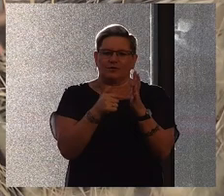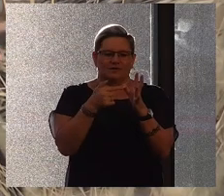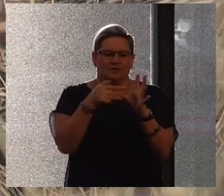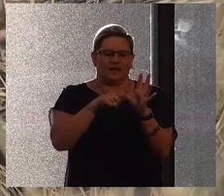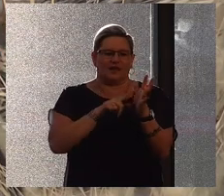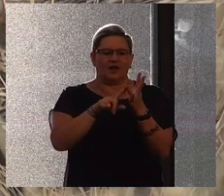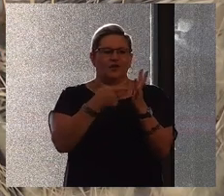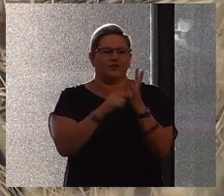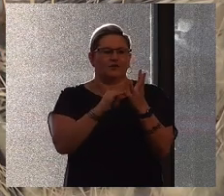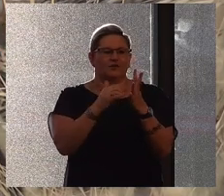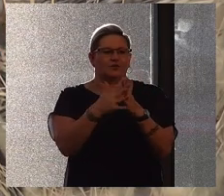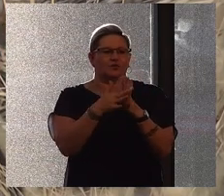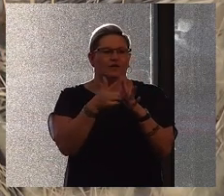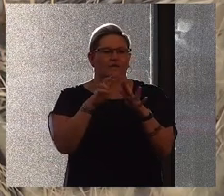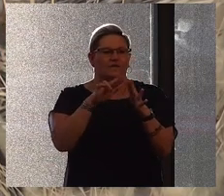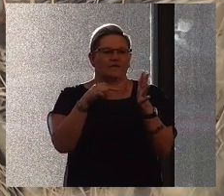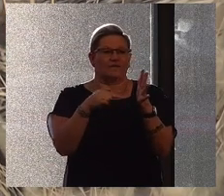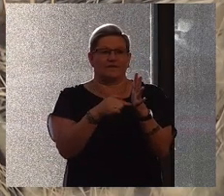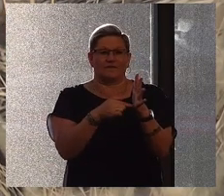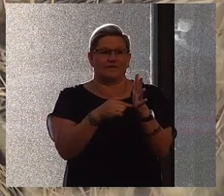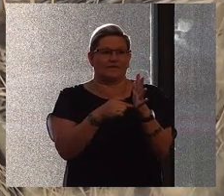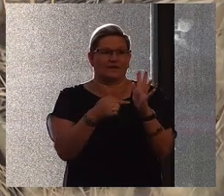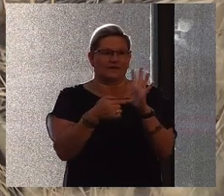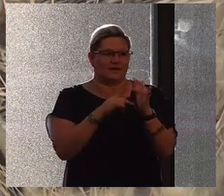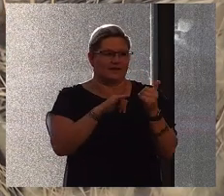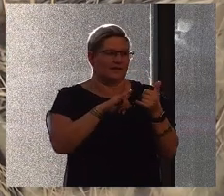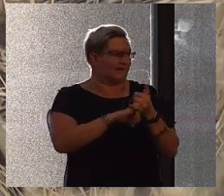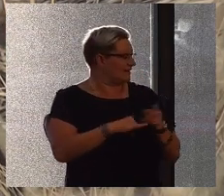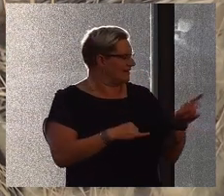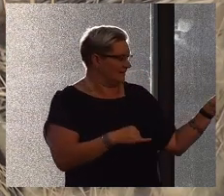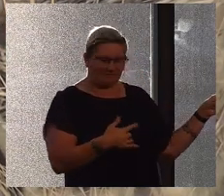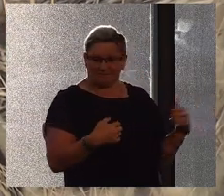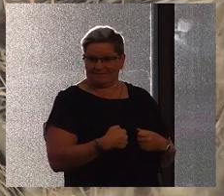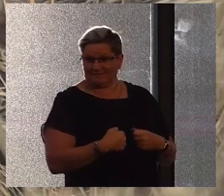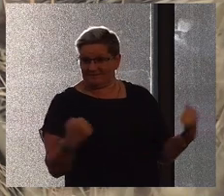Swift, she was here. And we were just talking about